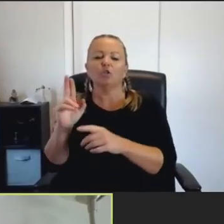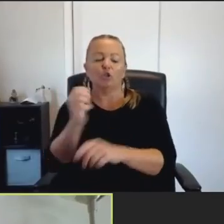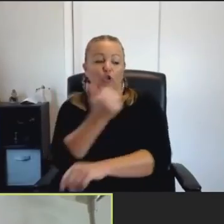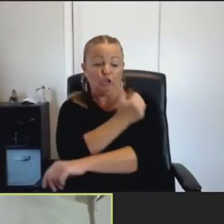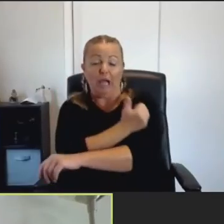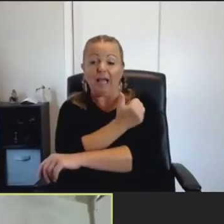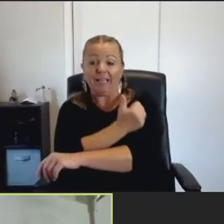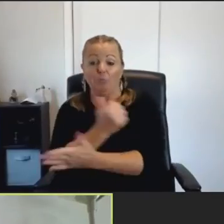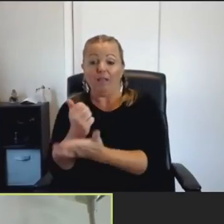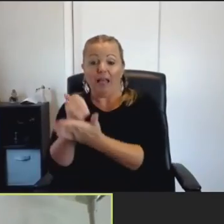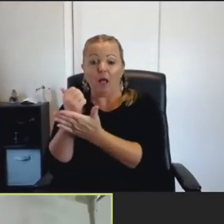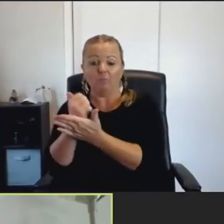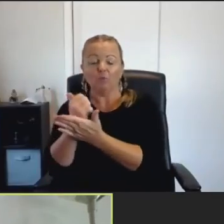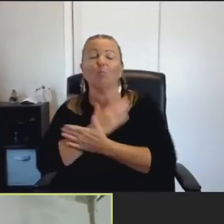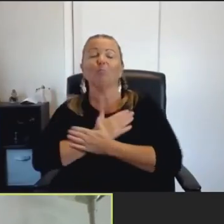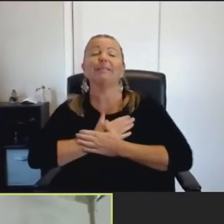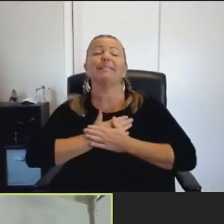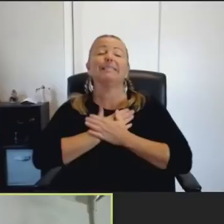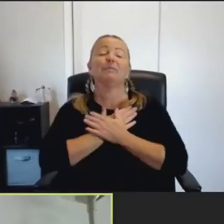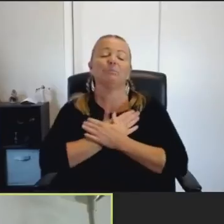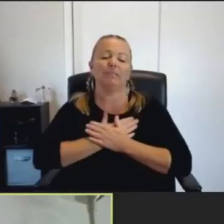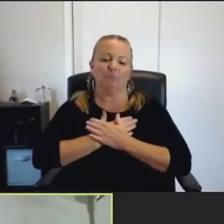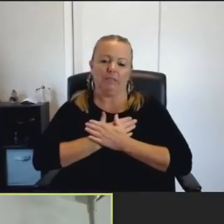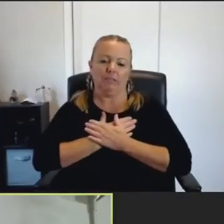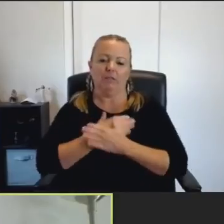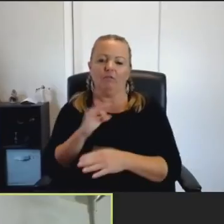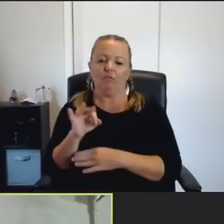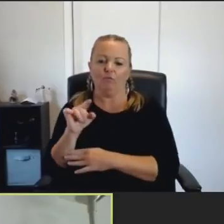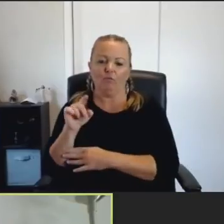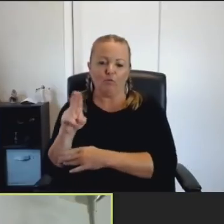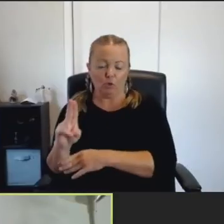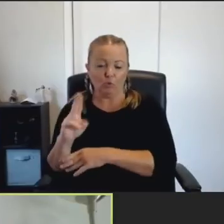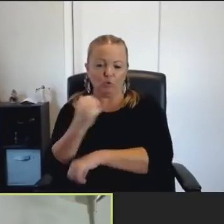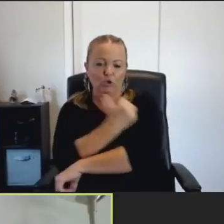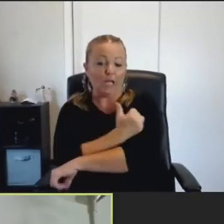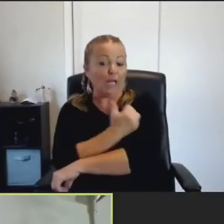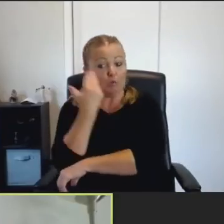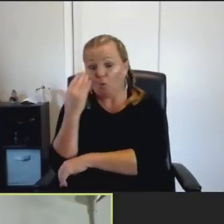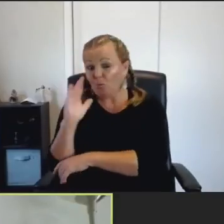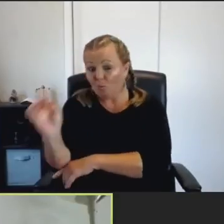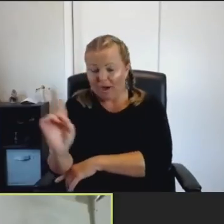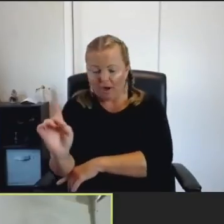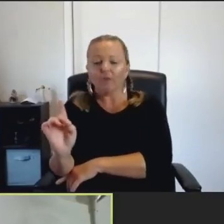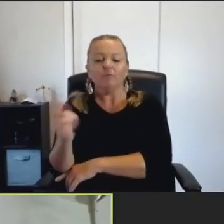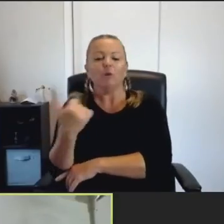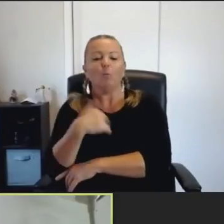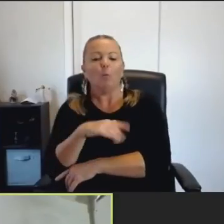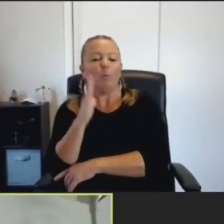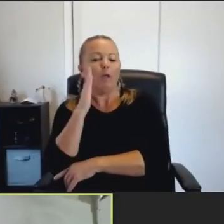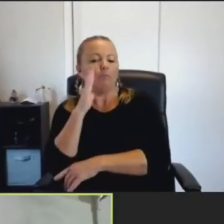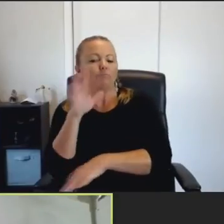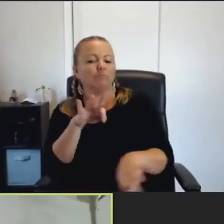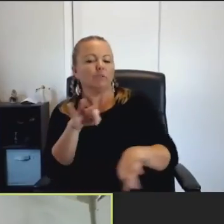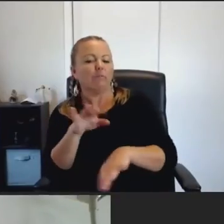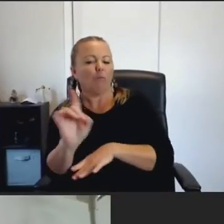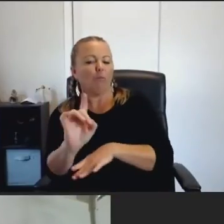later. So please, please, please get your flu shot. And if you don't know where to get it, let us know and we'll hook you up.